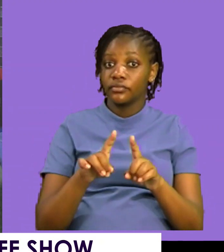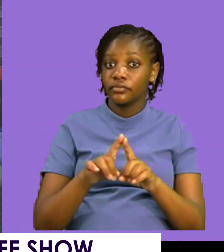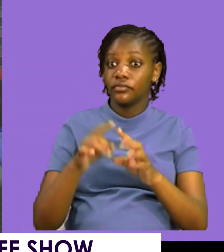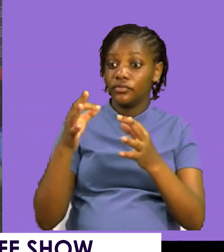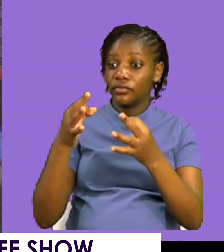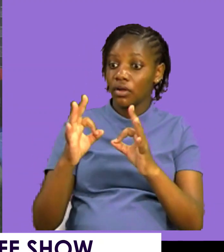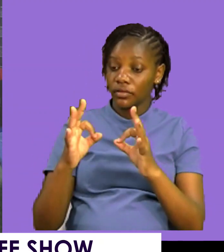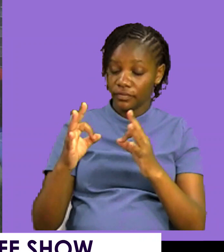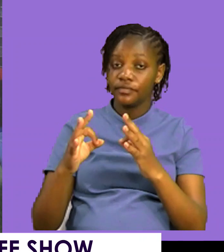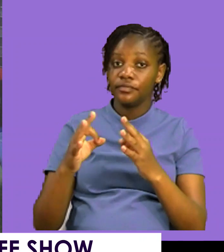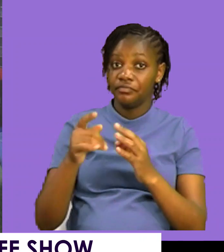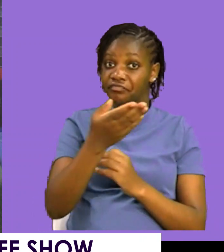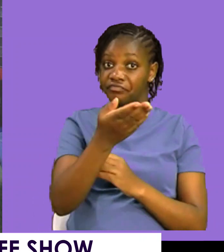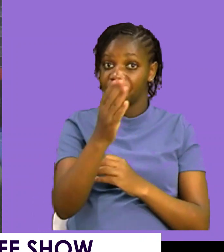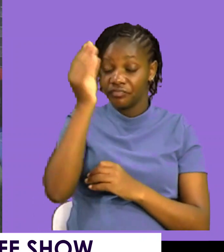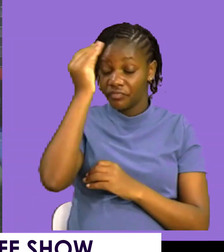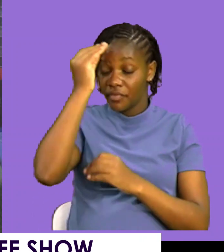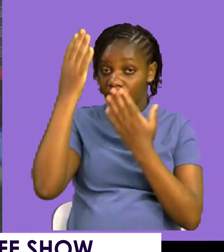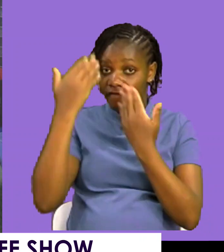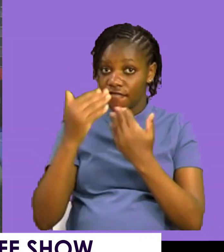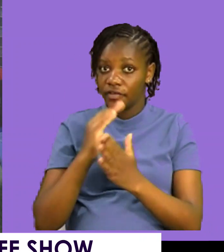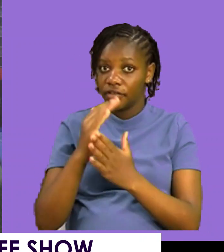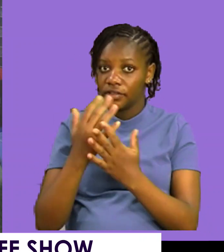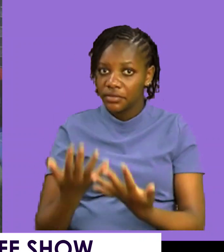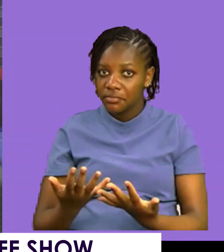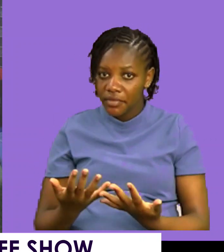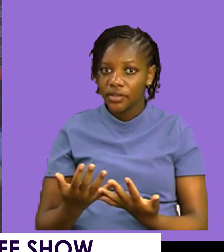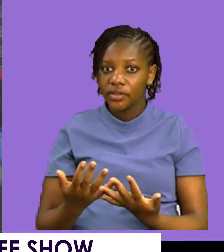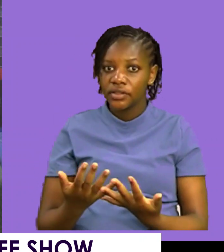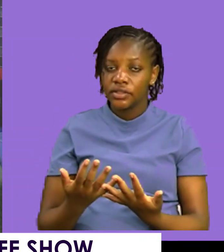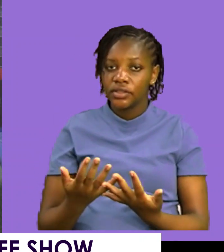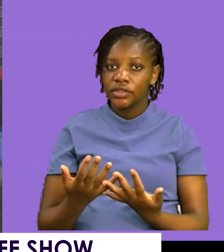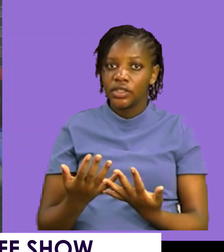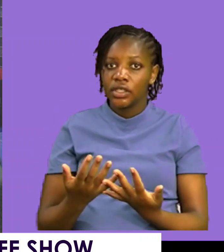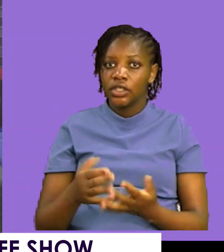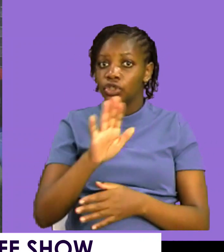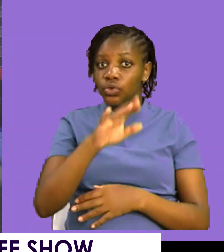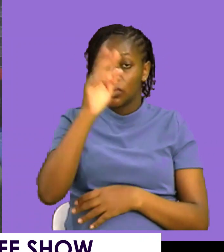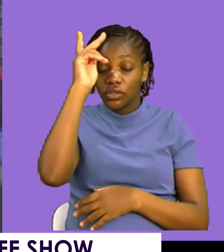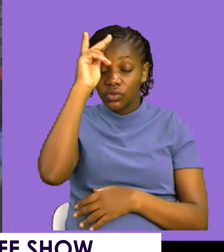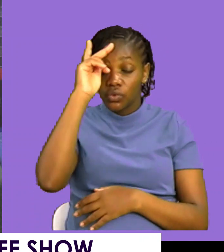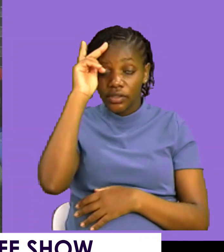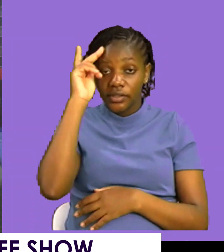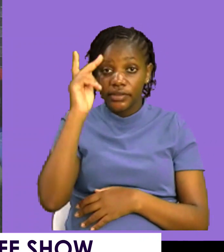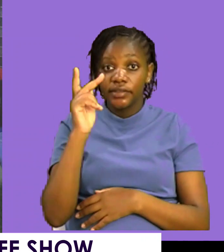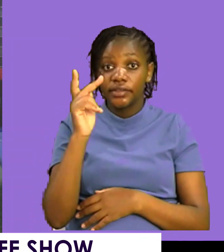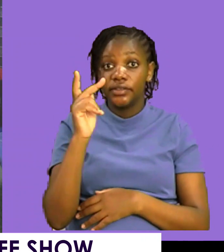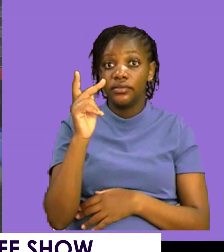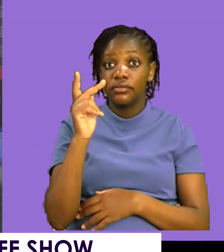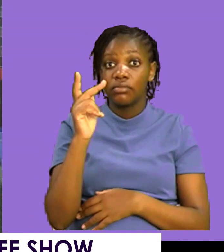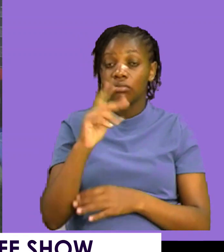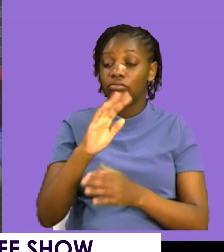you have learned something, the intellect, your knowledge is passed to the